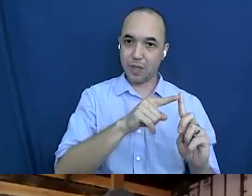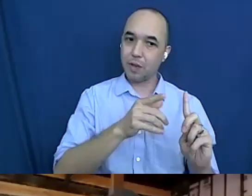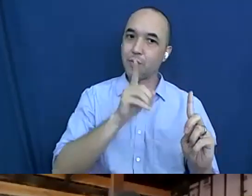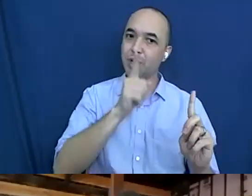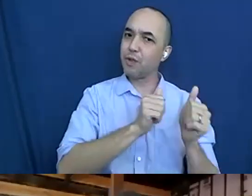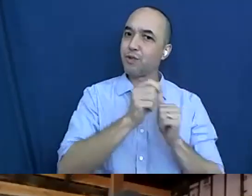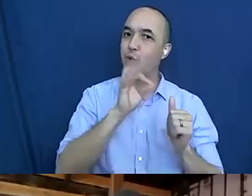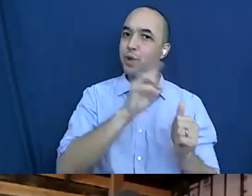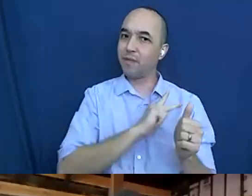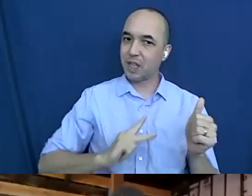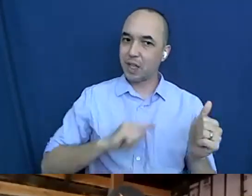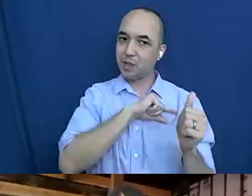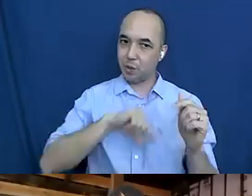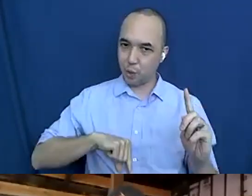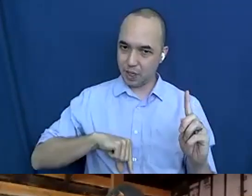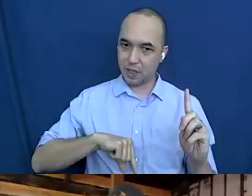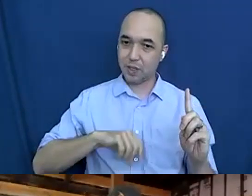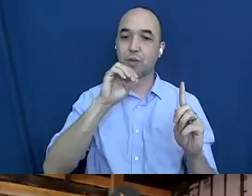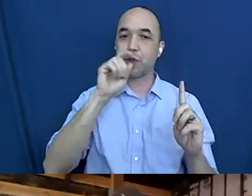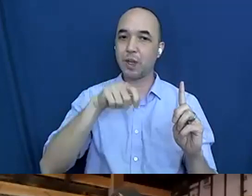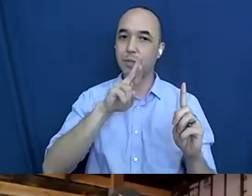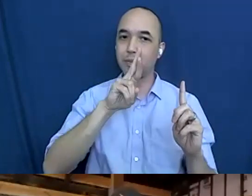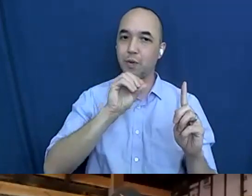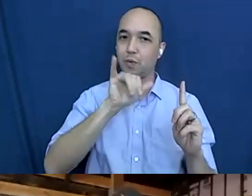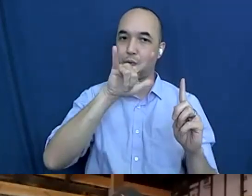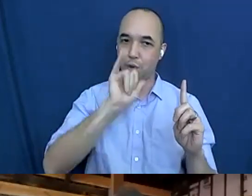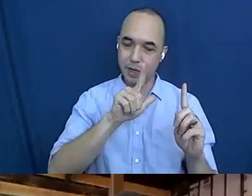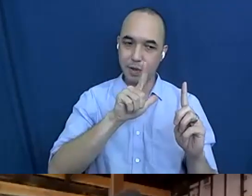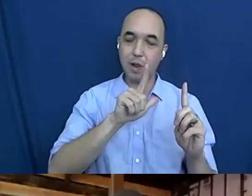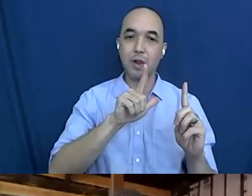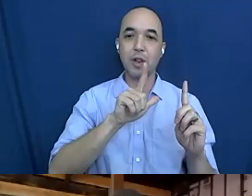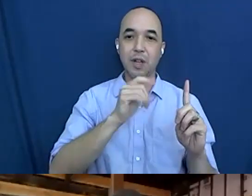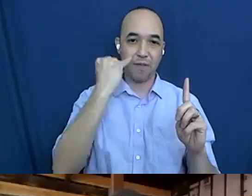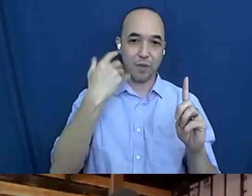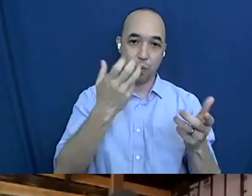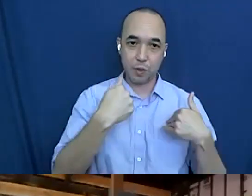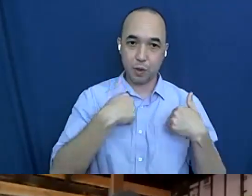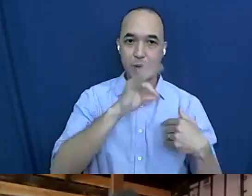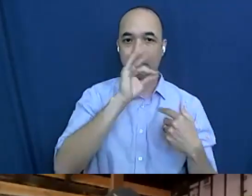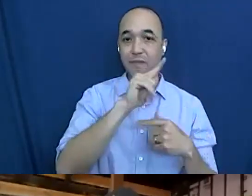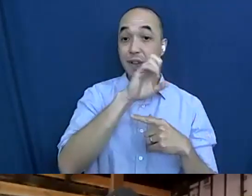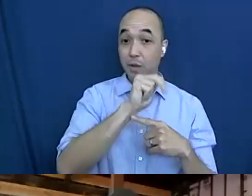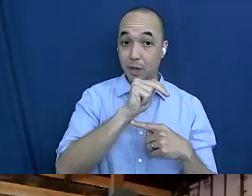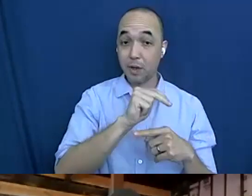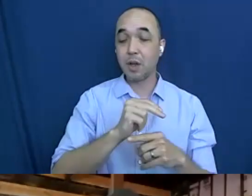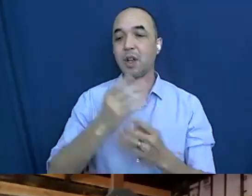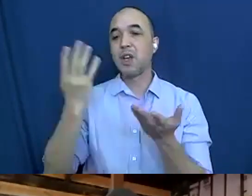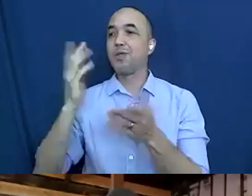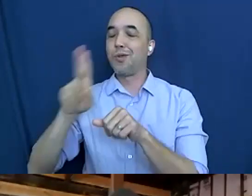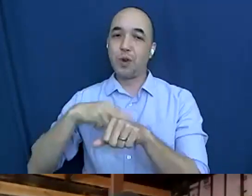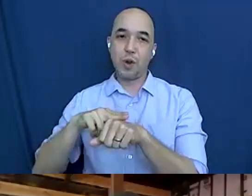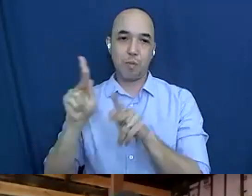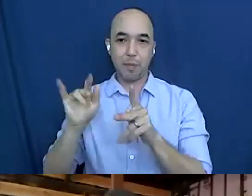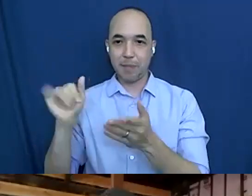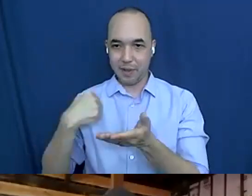falcons. Commoners such as me would have a hawk. So I can take my bird out anywhere and fly my